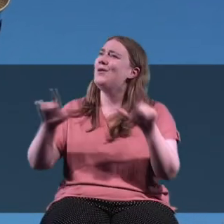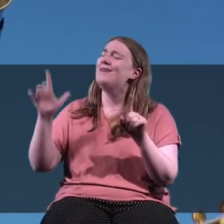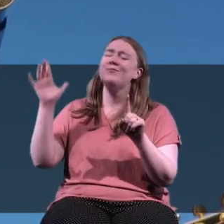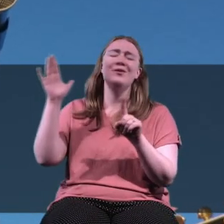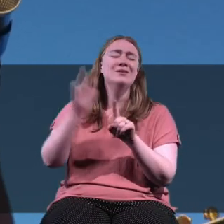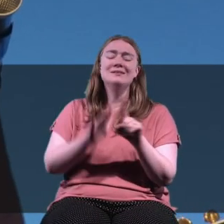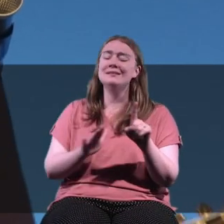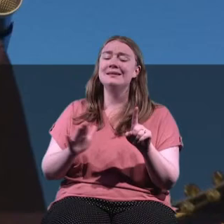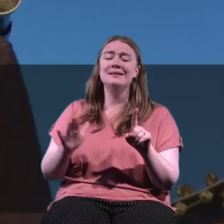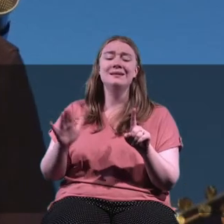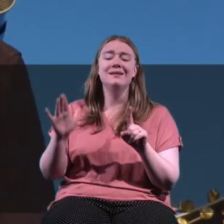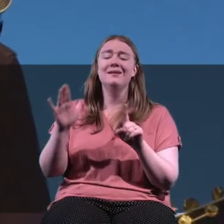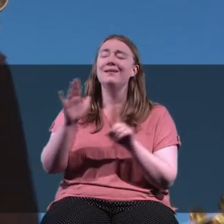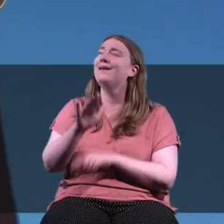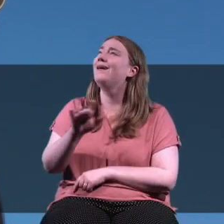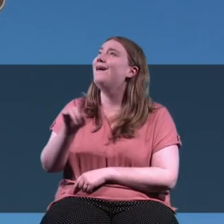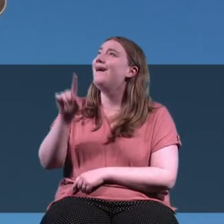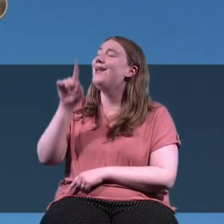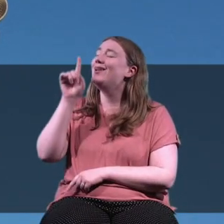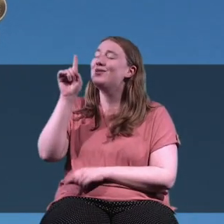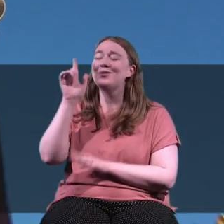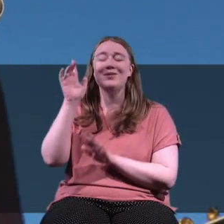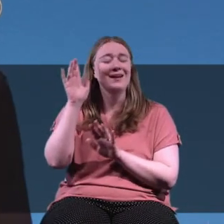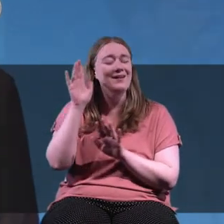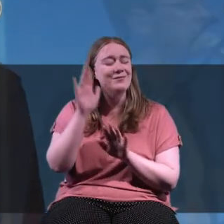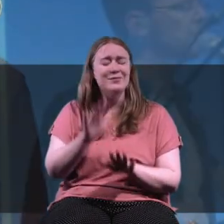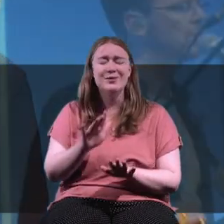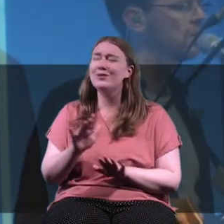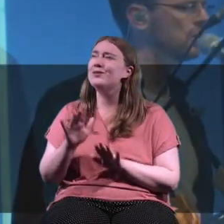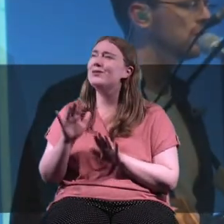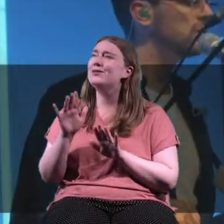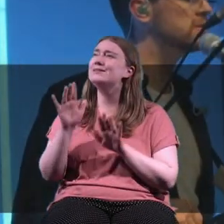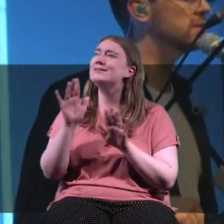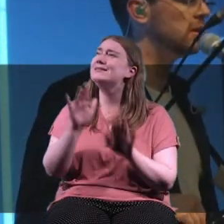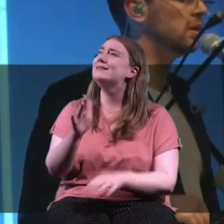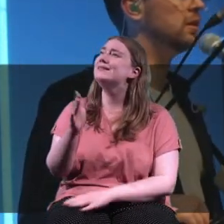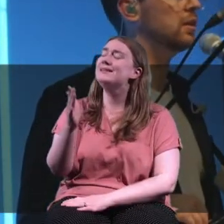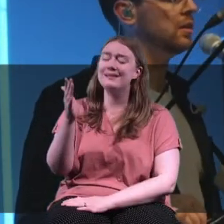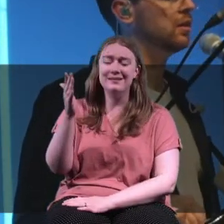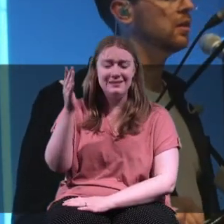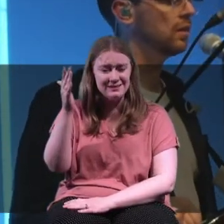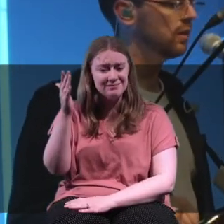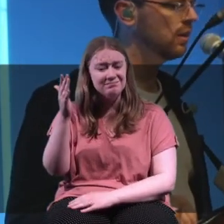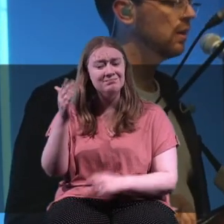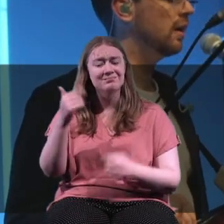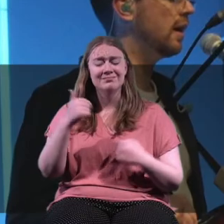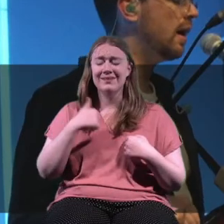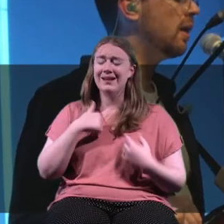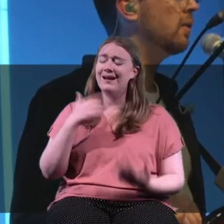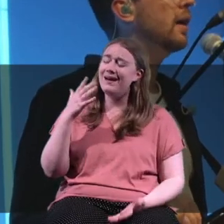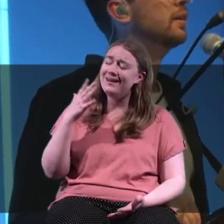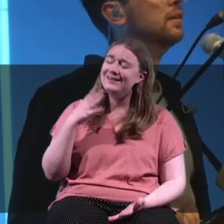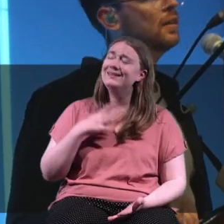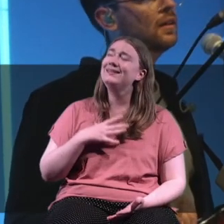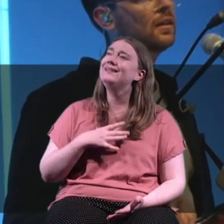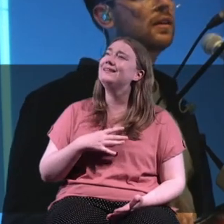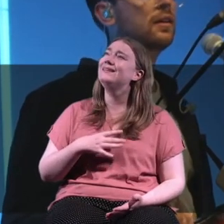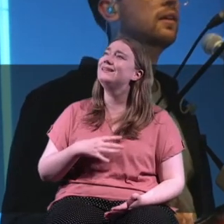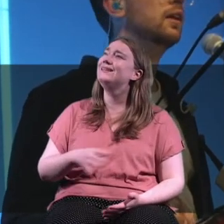have mercy. Lord, have mercy. How